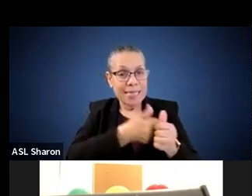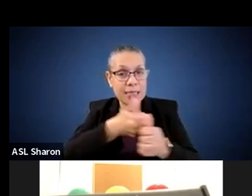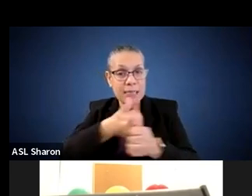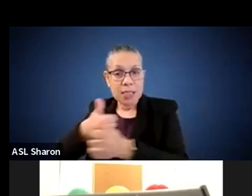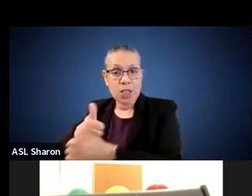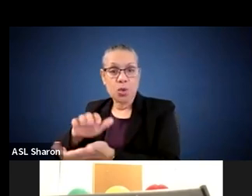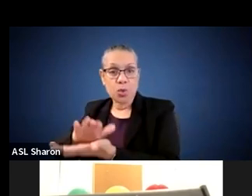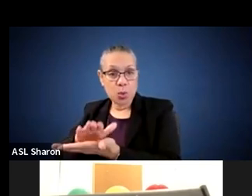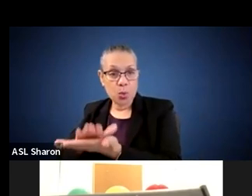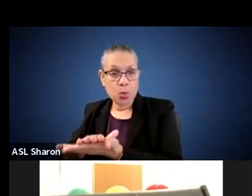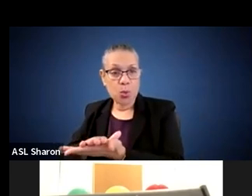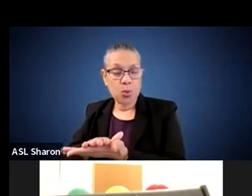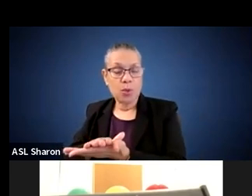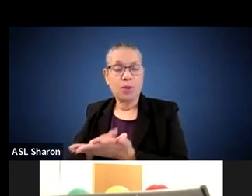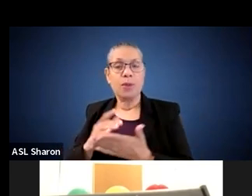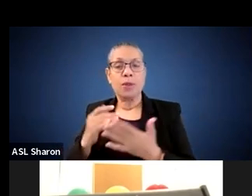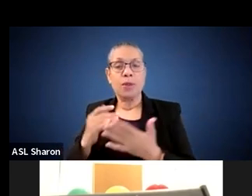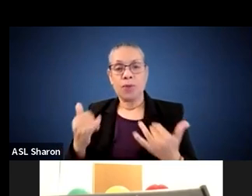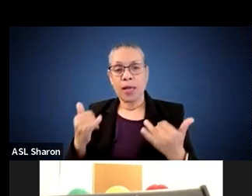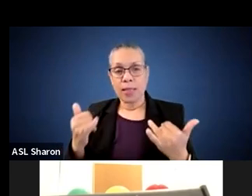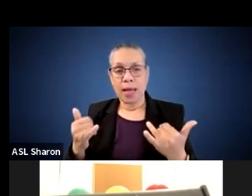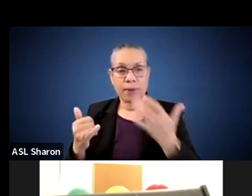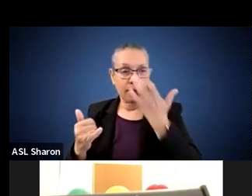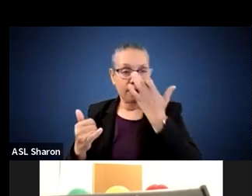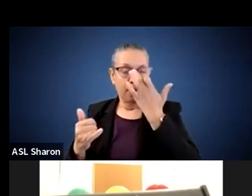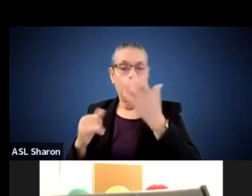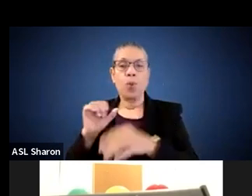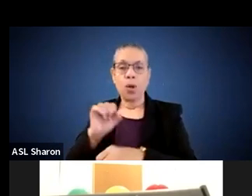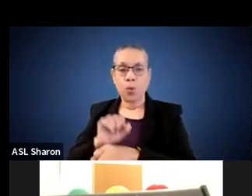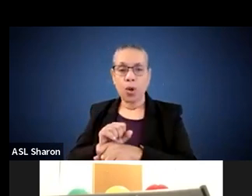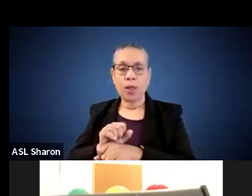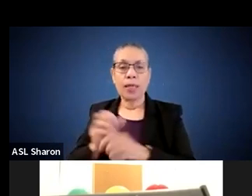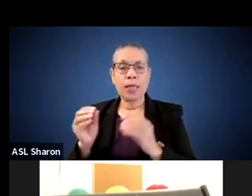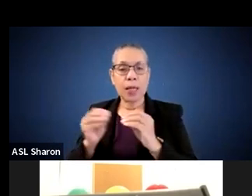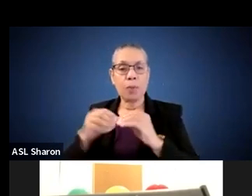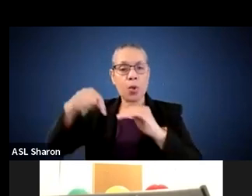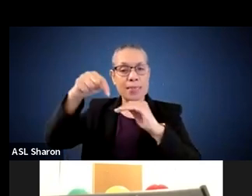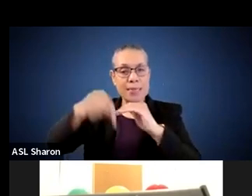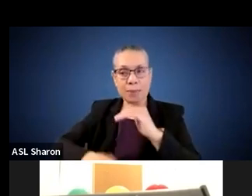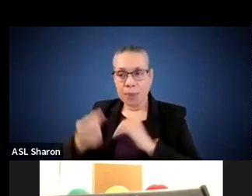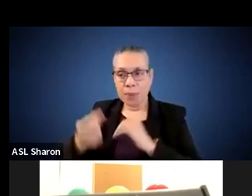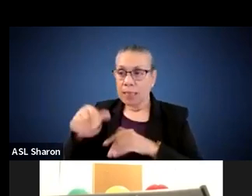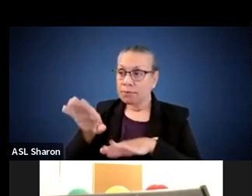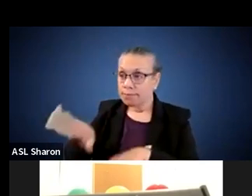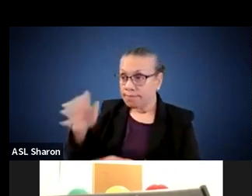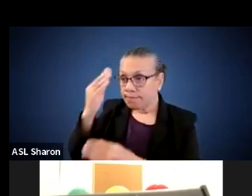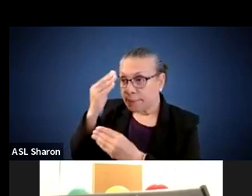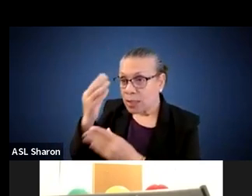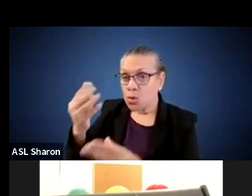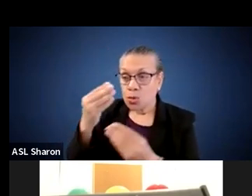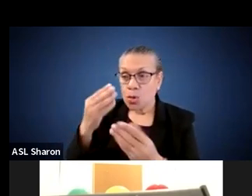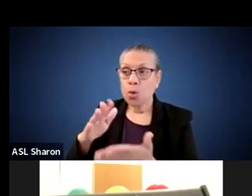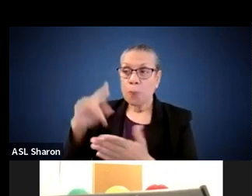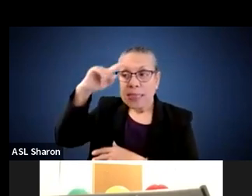specialists in each of the schools we're definitely uh have worked with them for a deeper understanding of what's being offered during the summer and